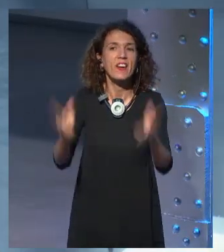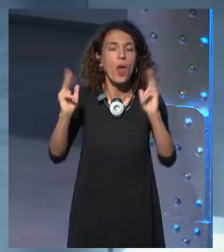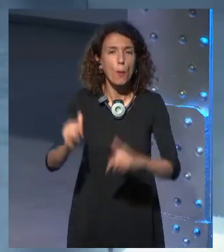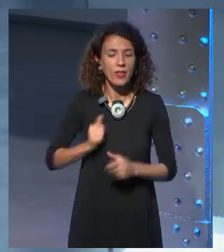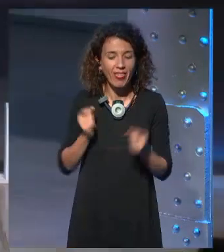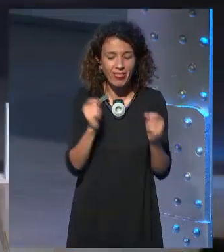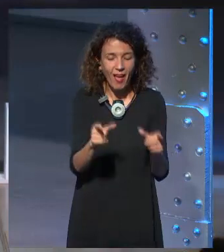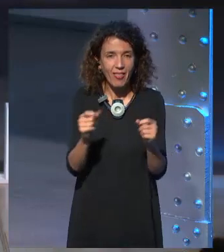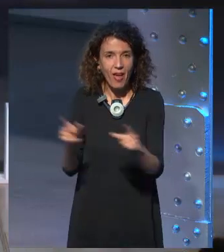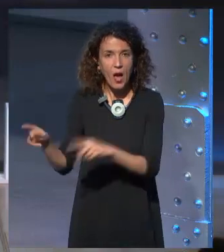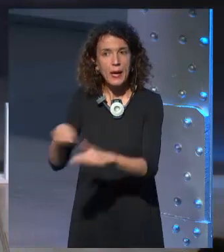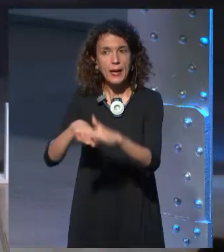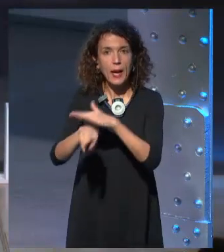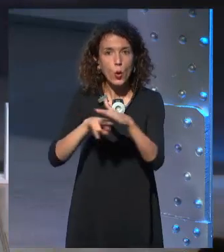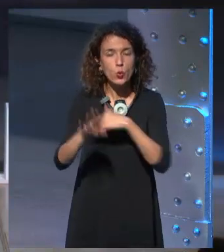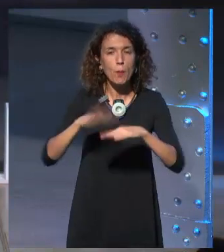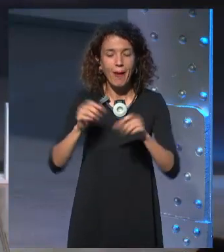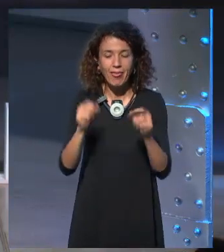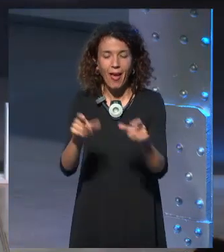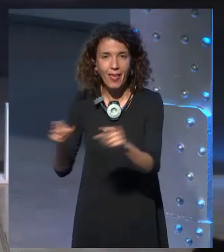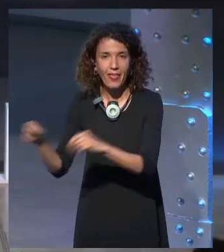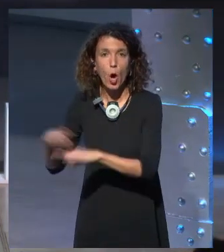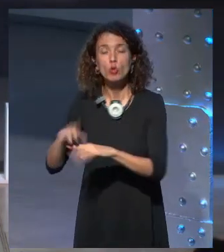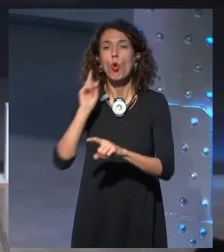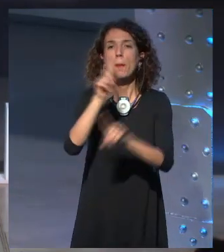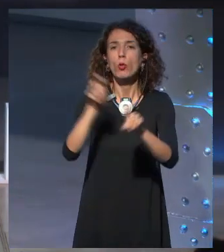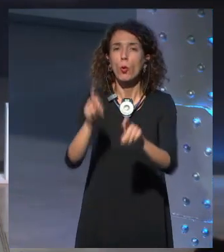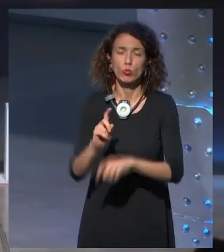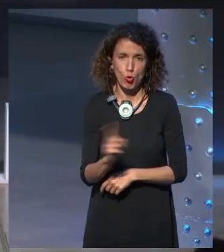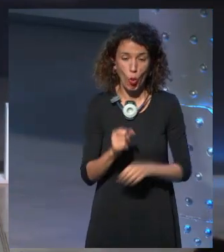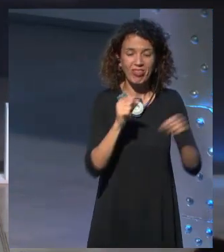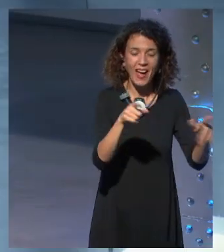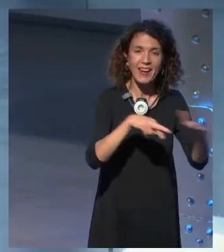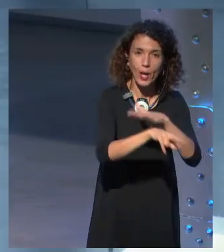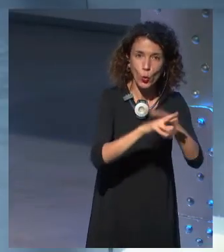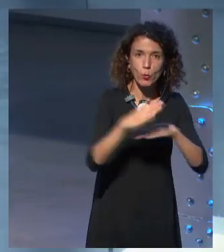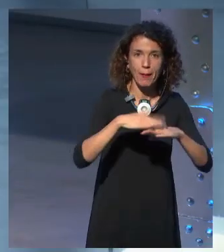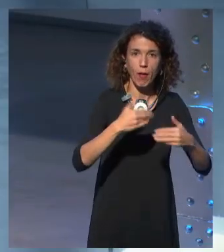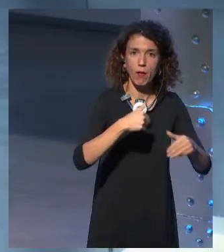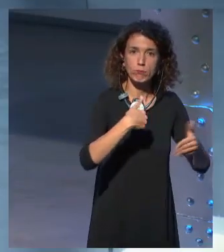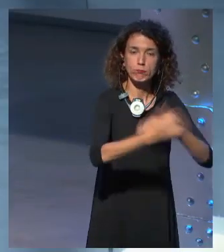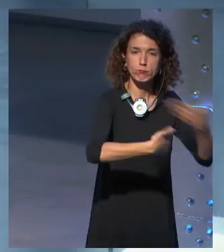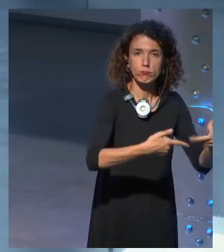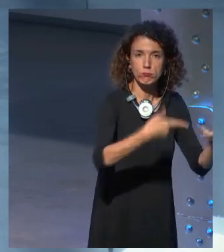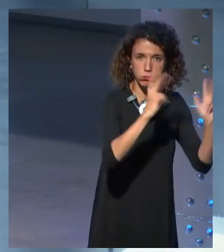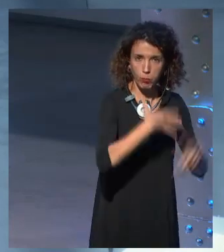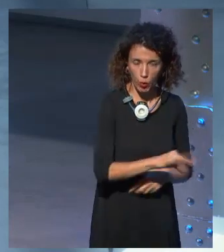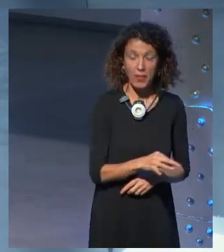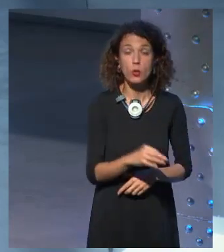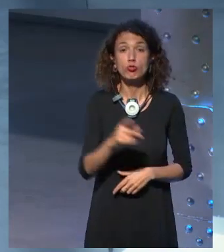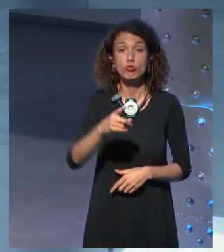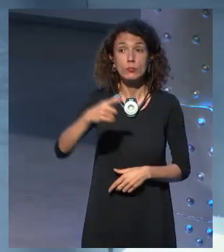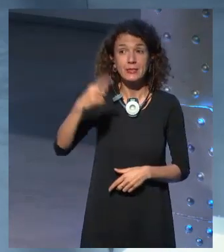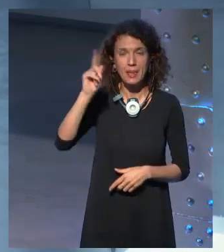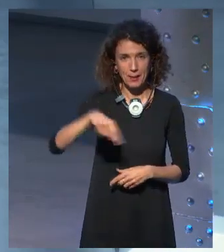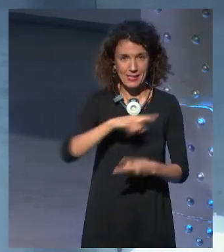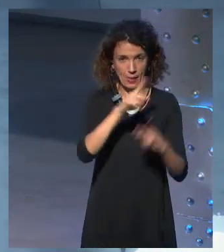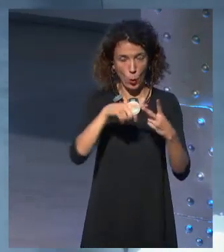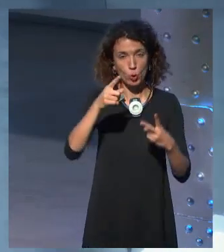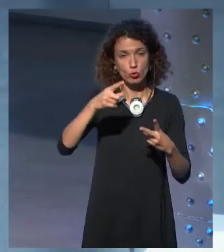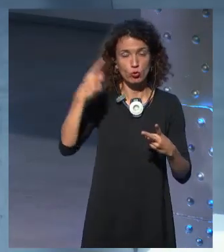just keep asking it of them. And the second thing is, we all know, whether we just know it intuitively or we know it from the